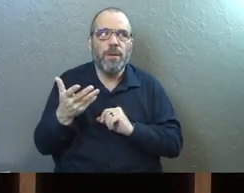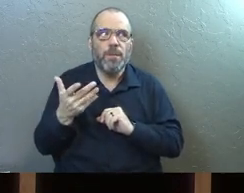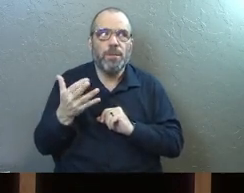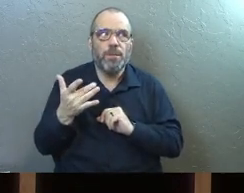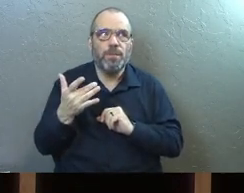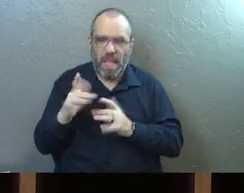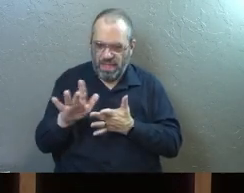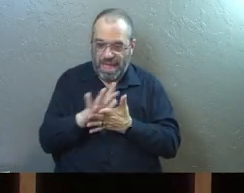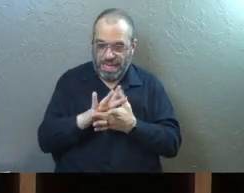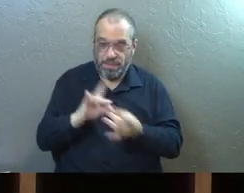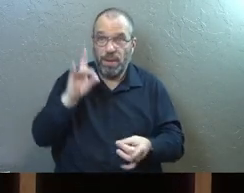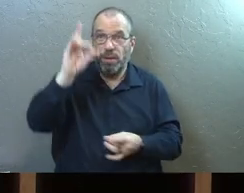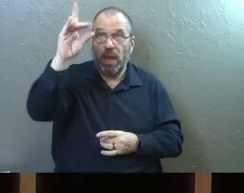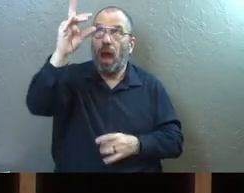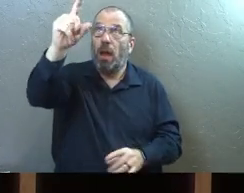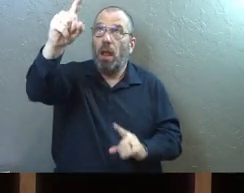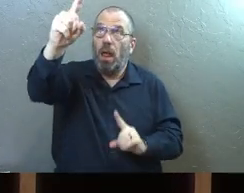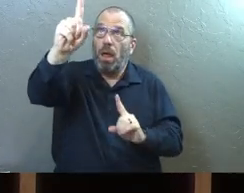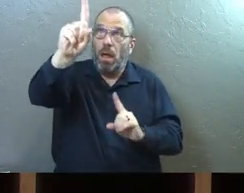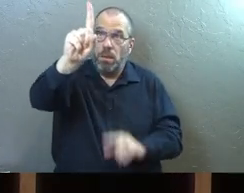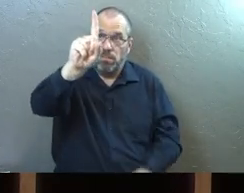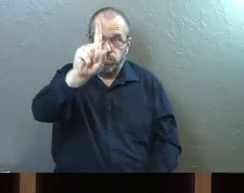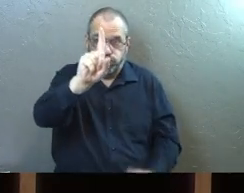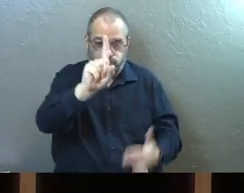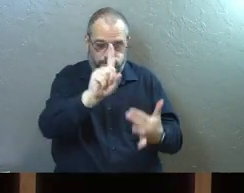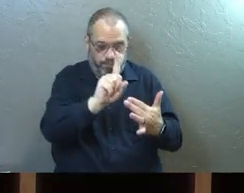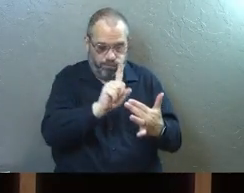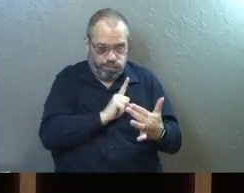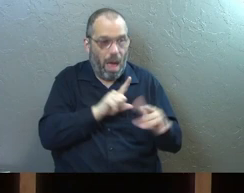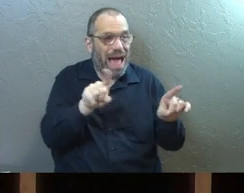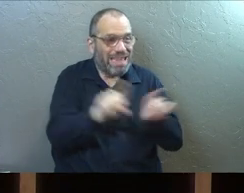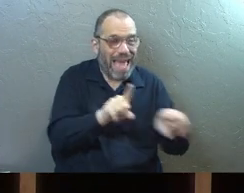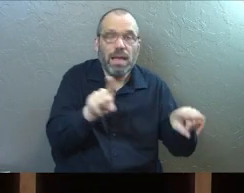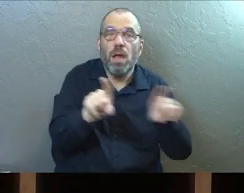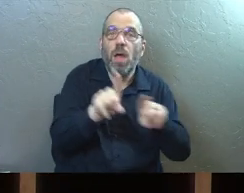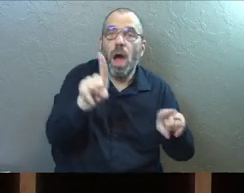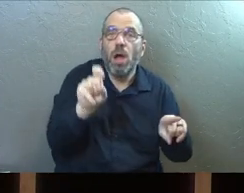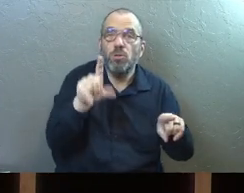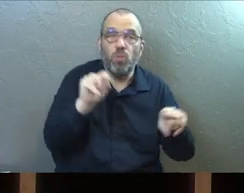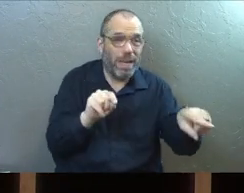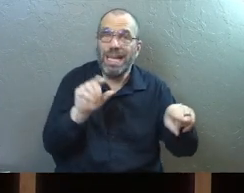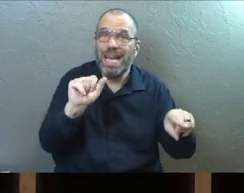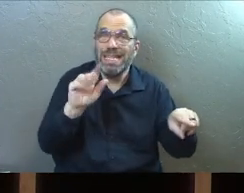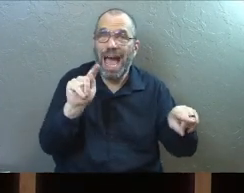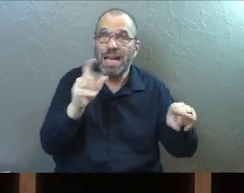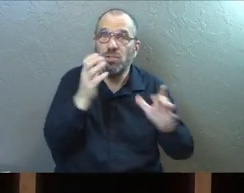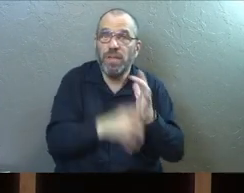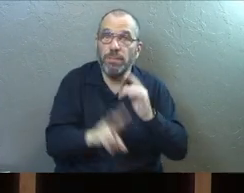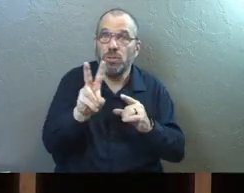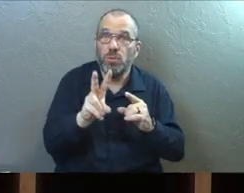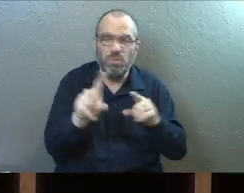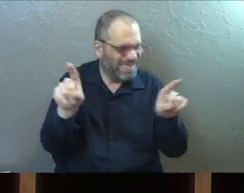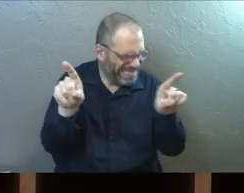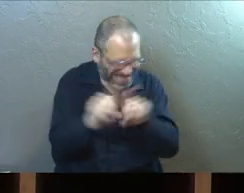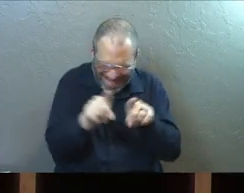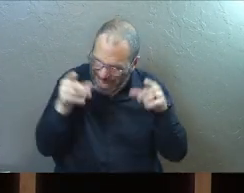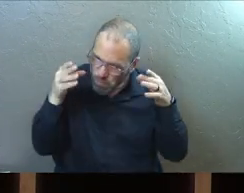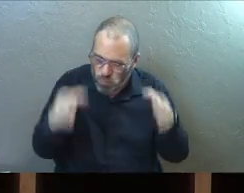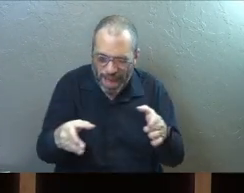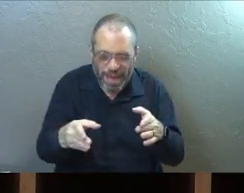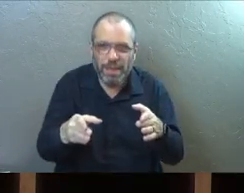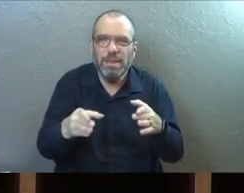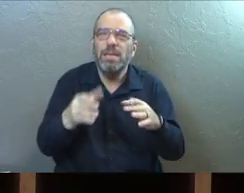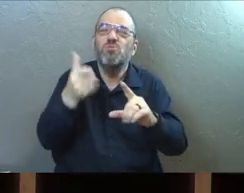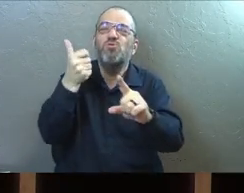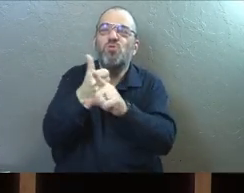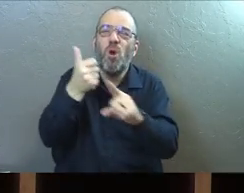very Spirit of God comes into your life just like it did those 120 in Acts chapter 2. You